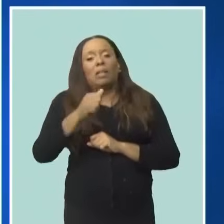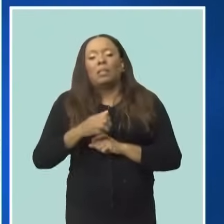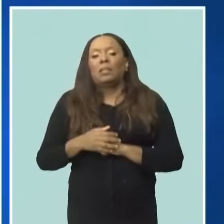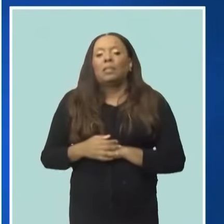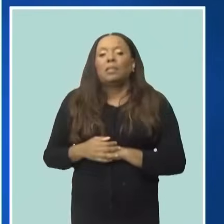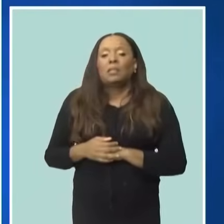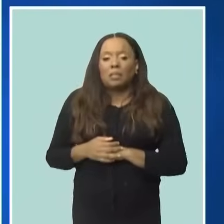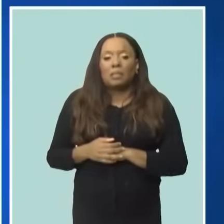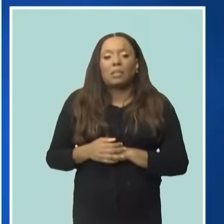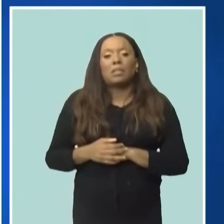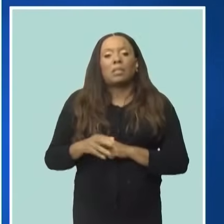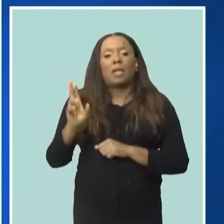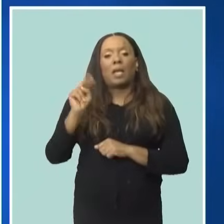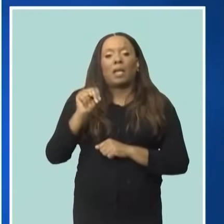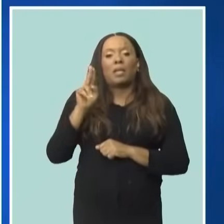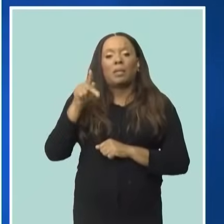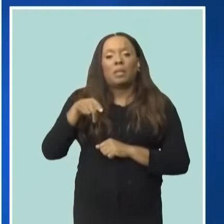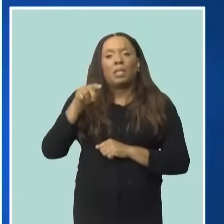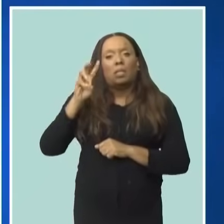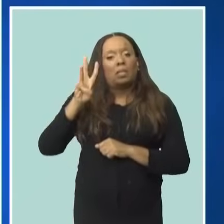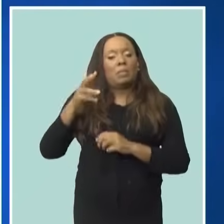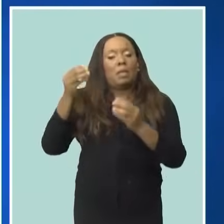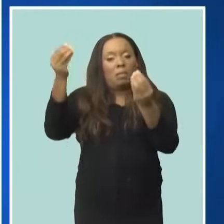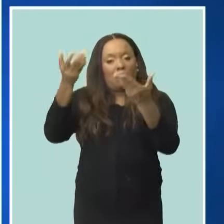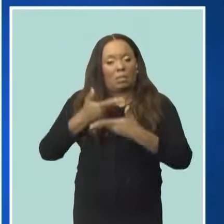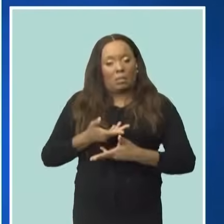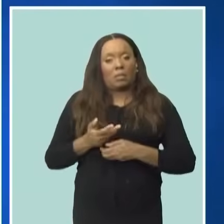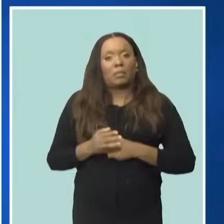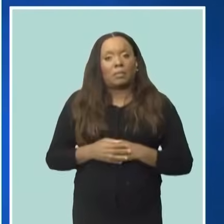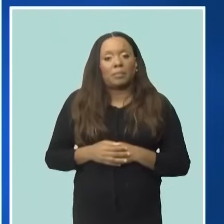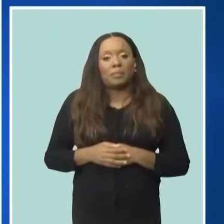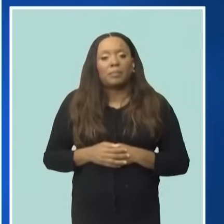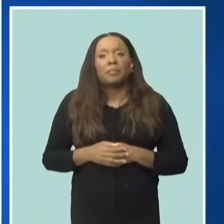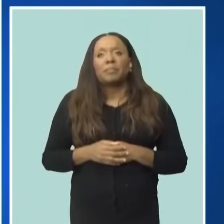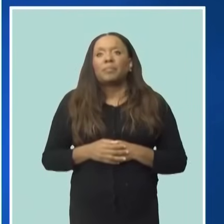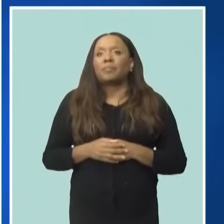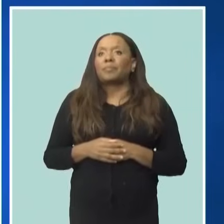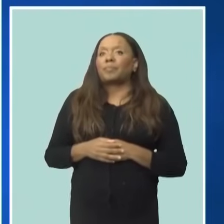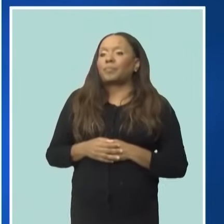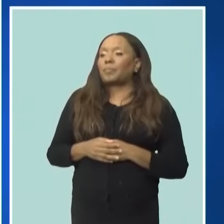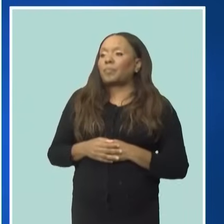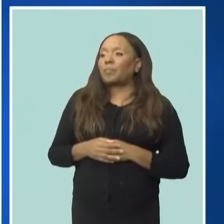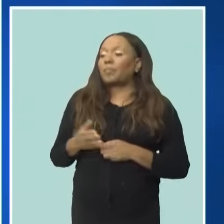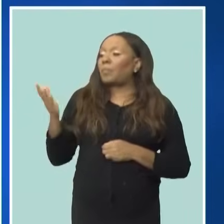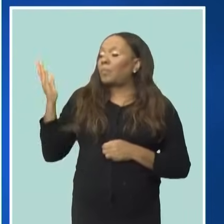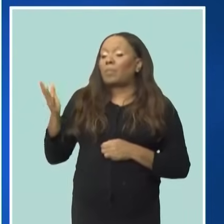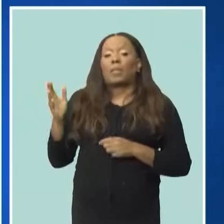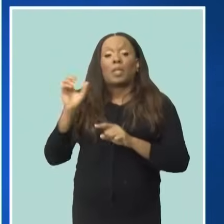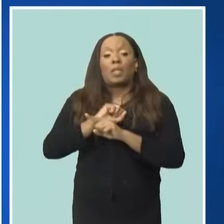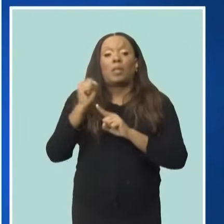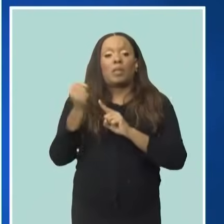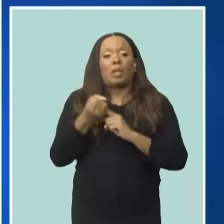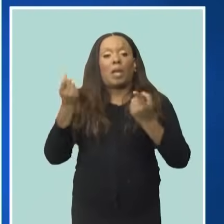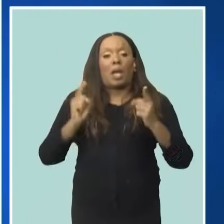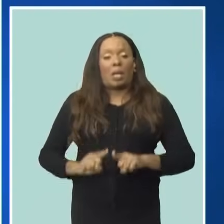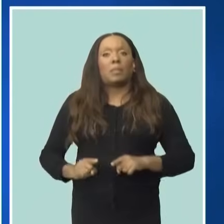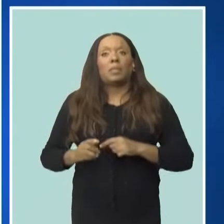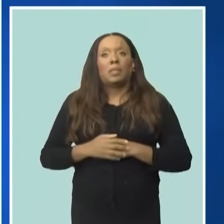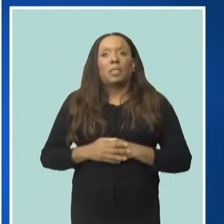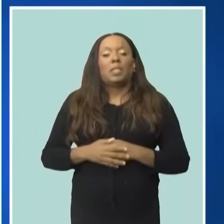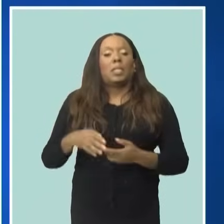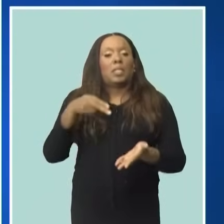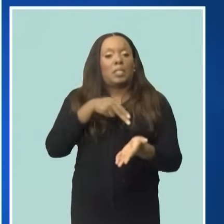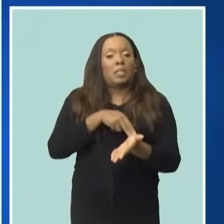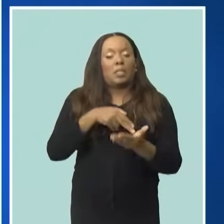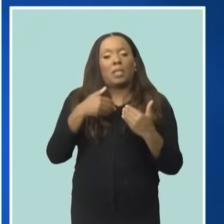Green, gave CBC News details on the incident. An incident where nurses were having a